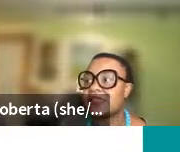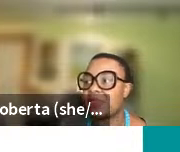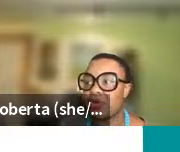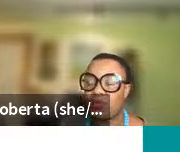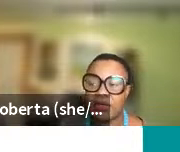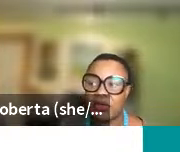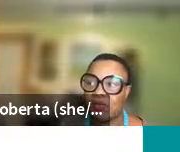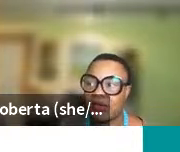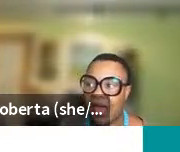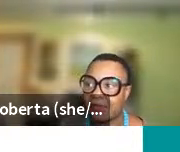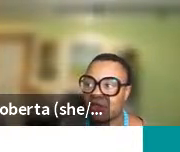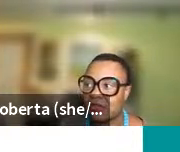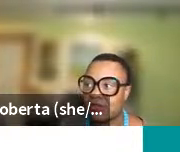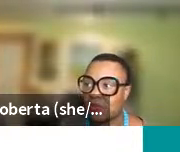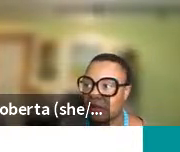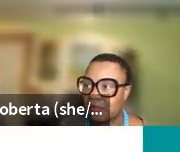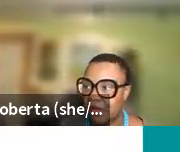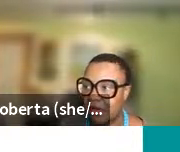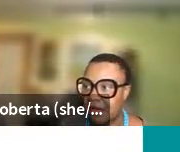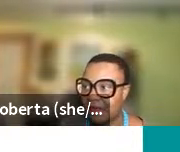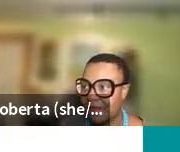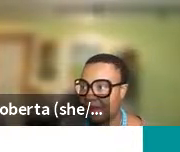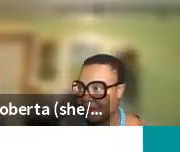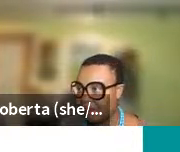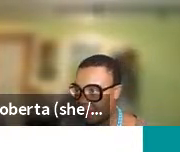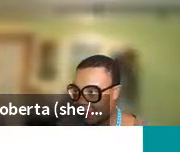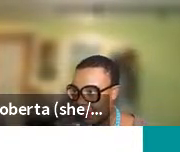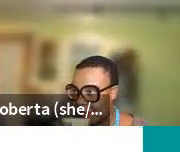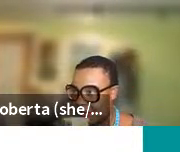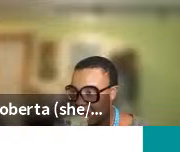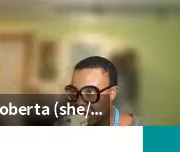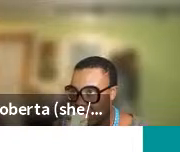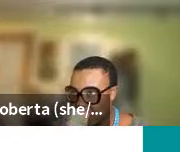and a separate window with captions will appear.